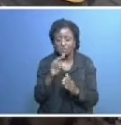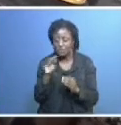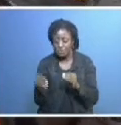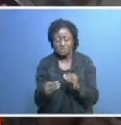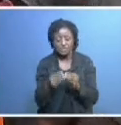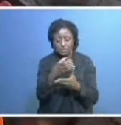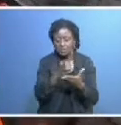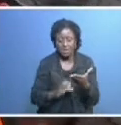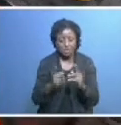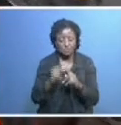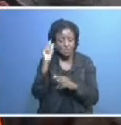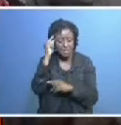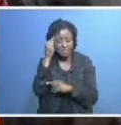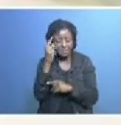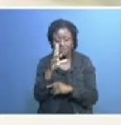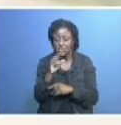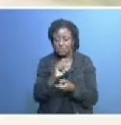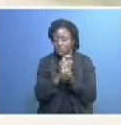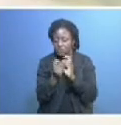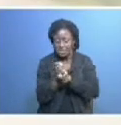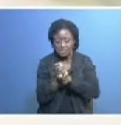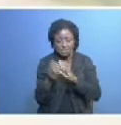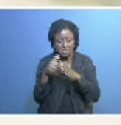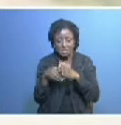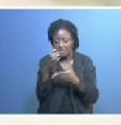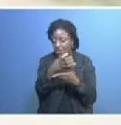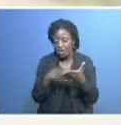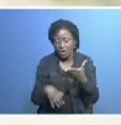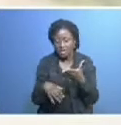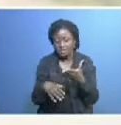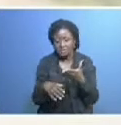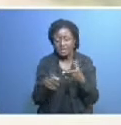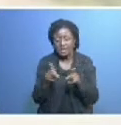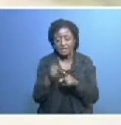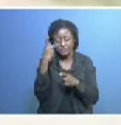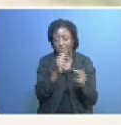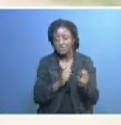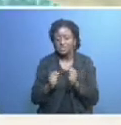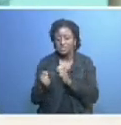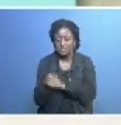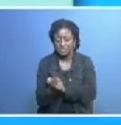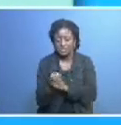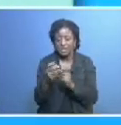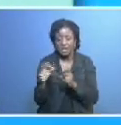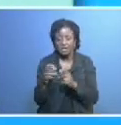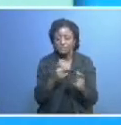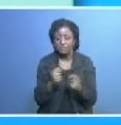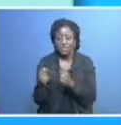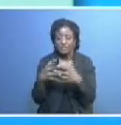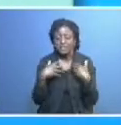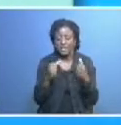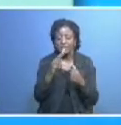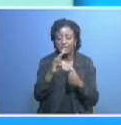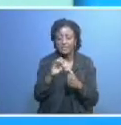no change of the model whatsoever in terms of cost. As for the transitioning off the travel health visa, Cooper says it was